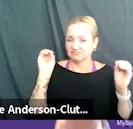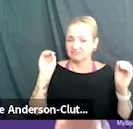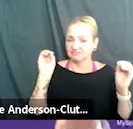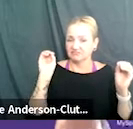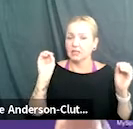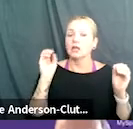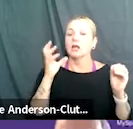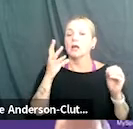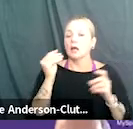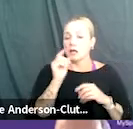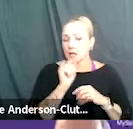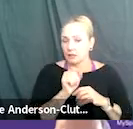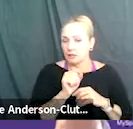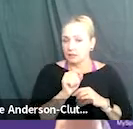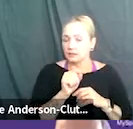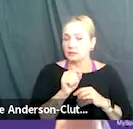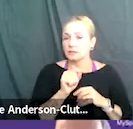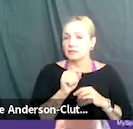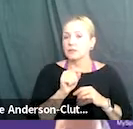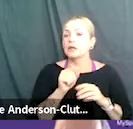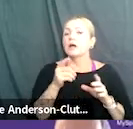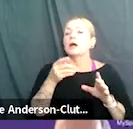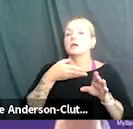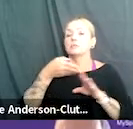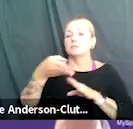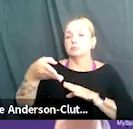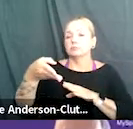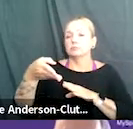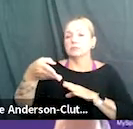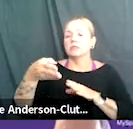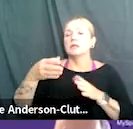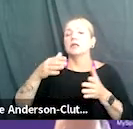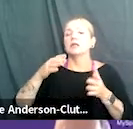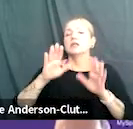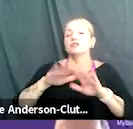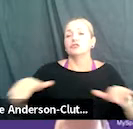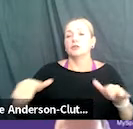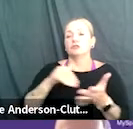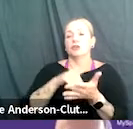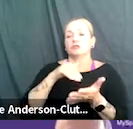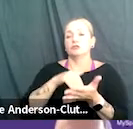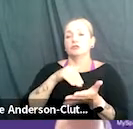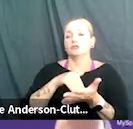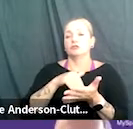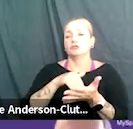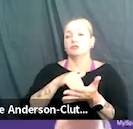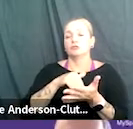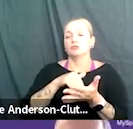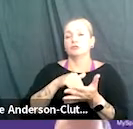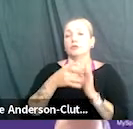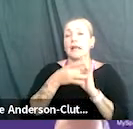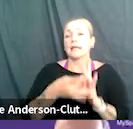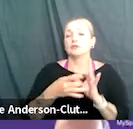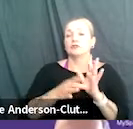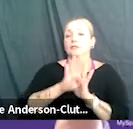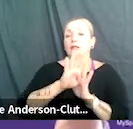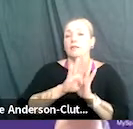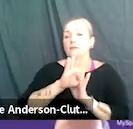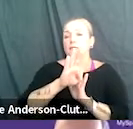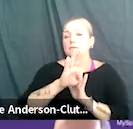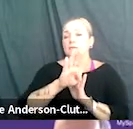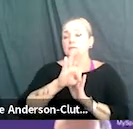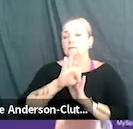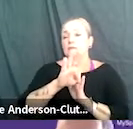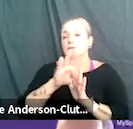any other evidence of biological problems. So there's no clear medical explanation for why this has started at this